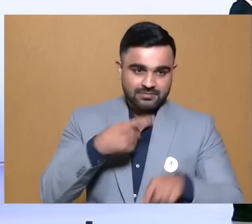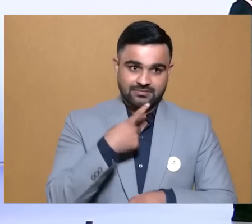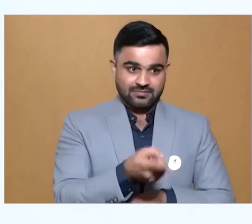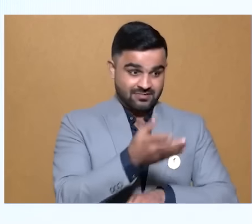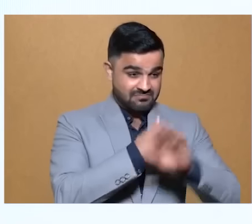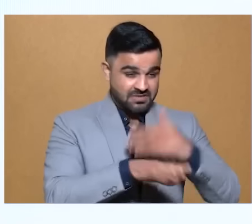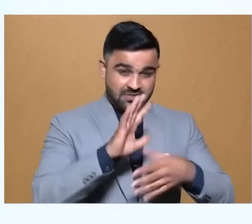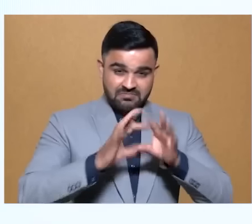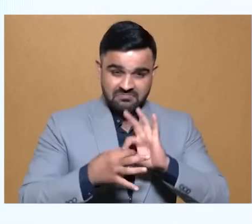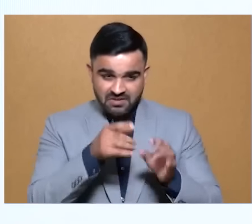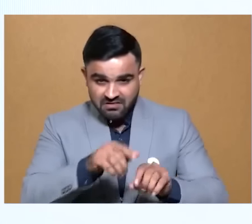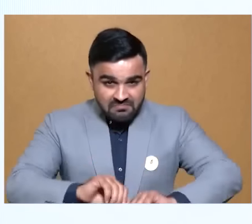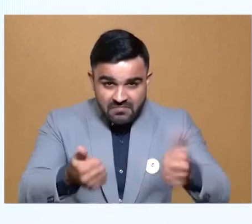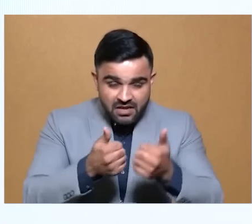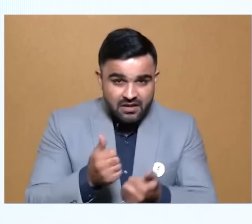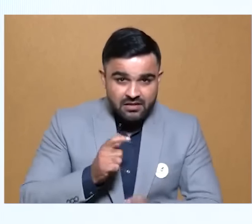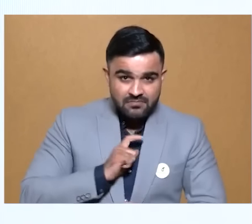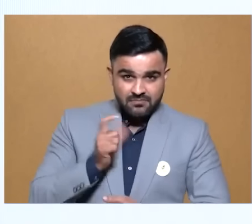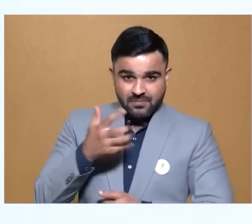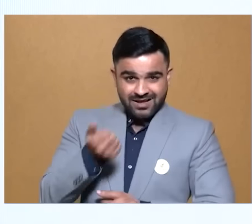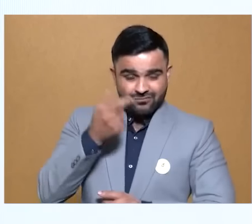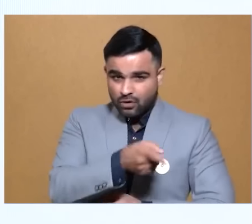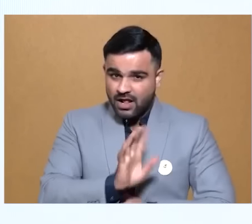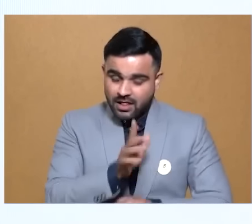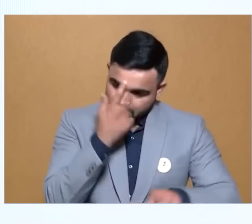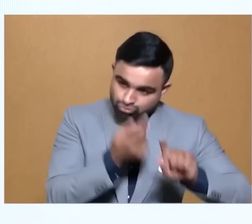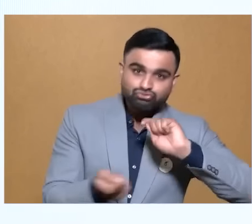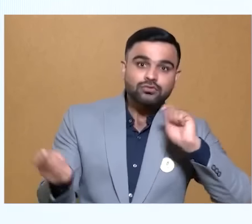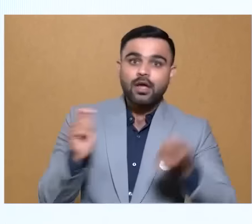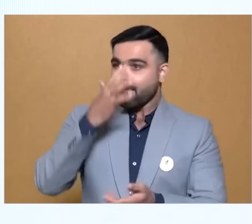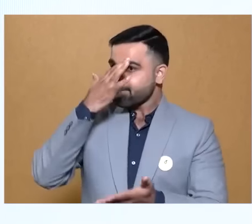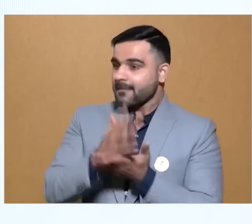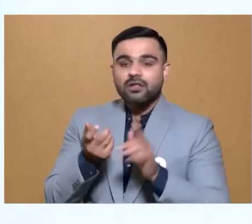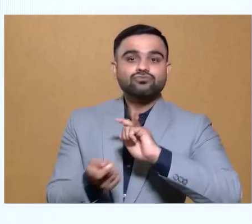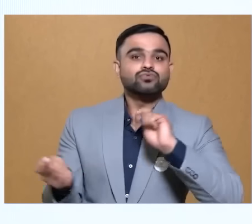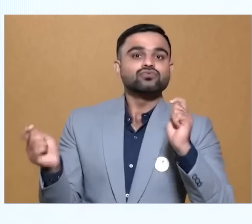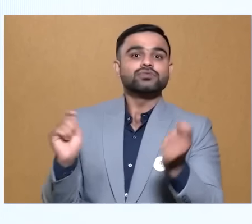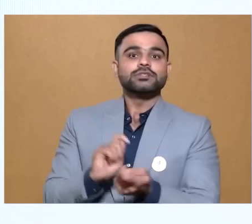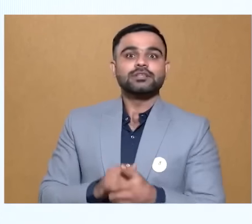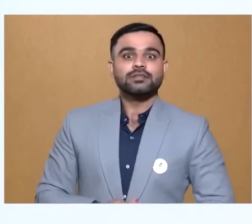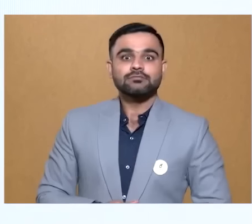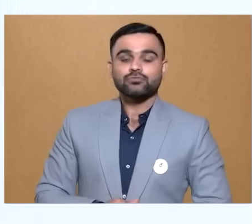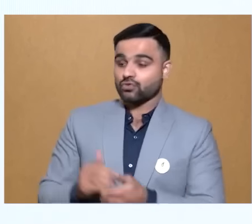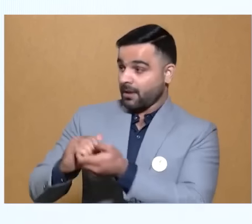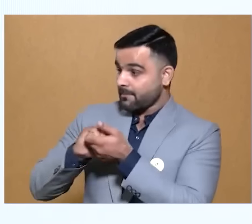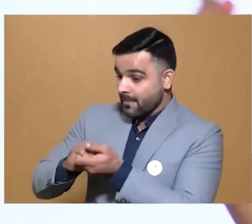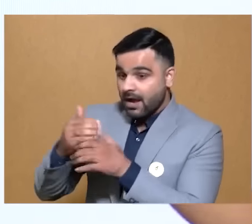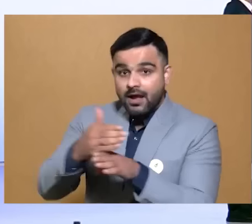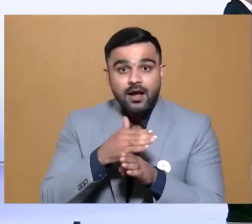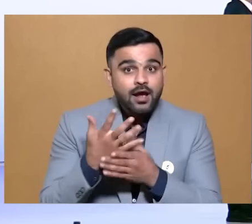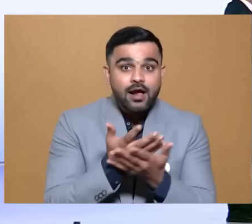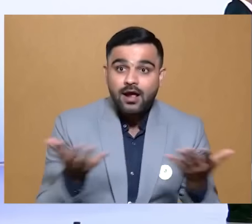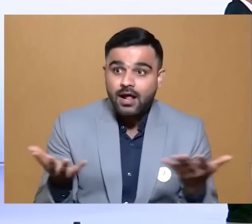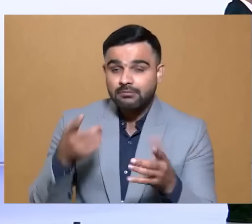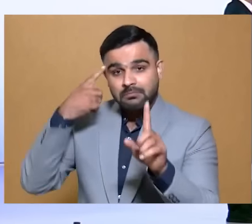saying para-athletes cannot win medals. Mm. I think that has changed. The belief has changed. And also stakeholders. I mean, there is